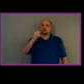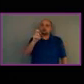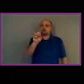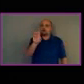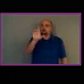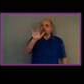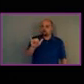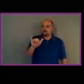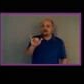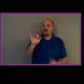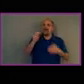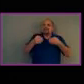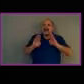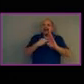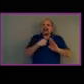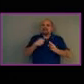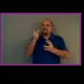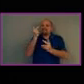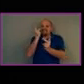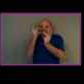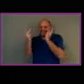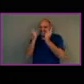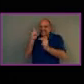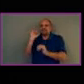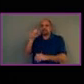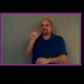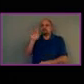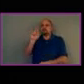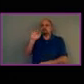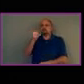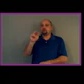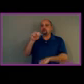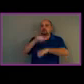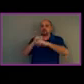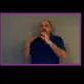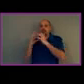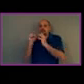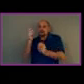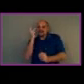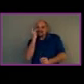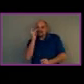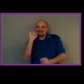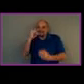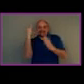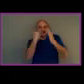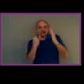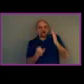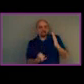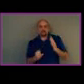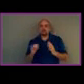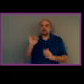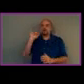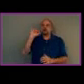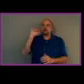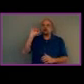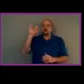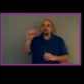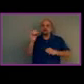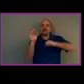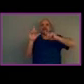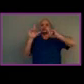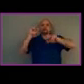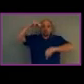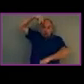voyage through the Trojan asteroids. And you can see it here in this animation. This is in a frame rotating with